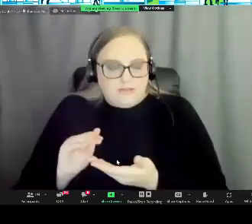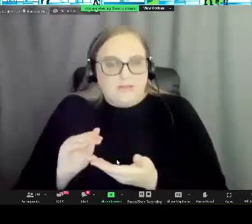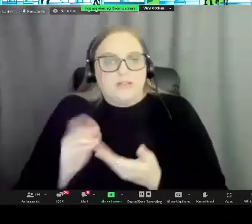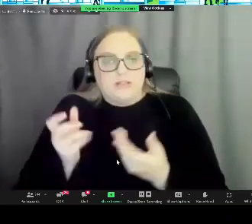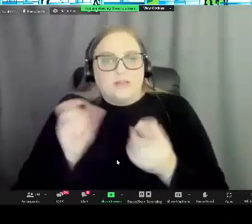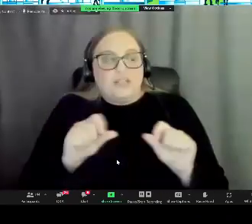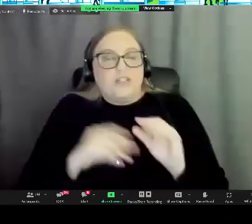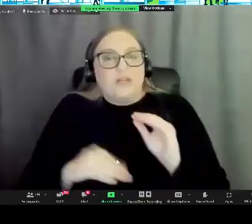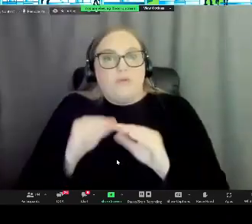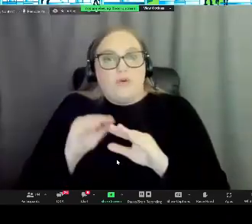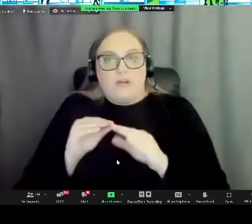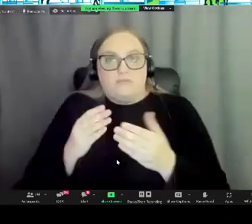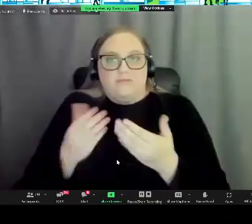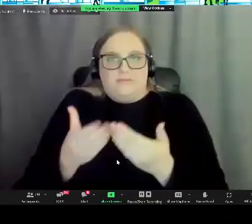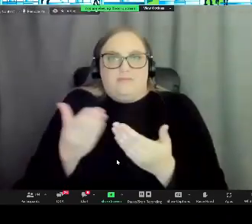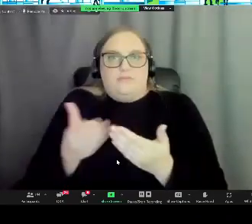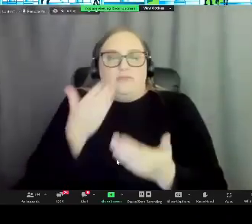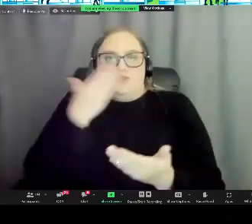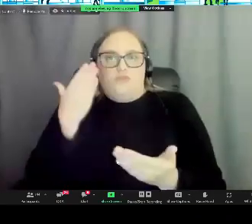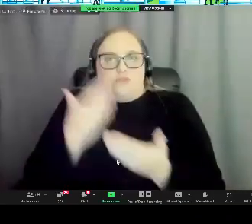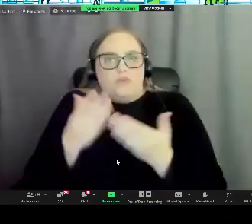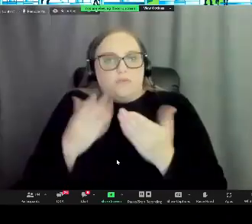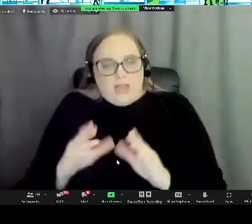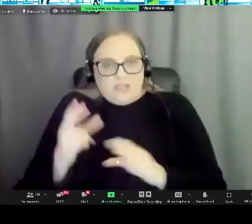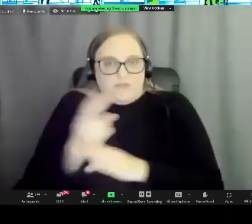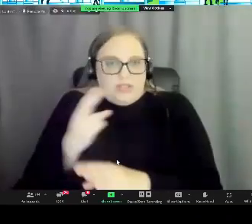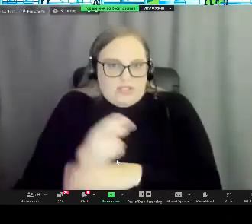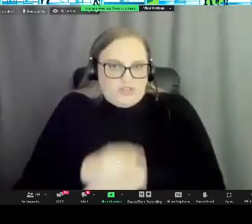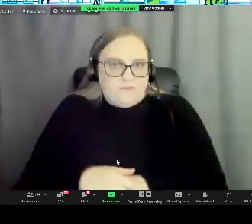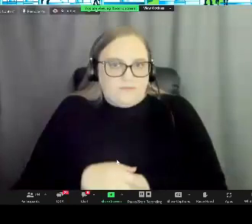effective ways of utilization could occur.